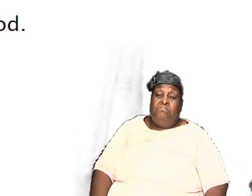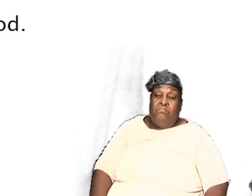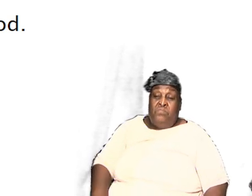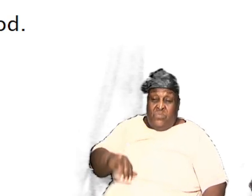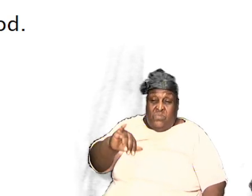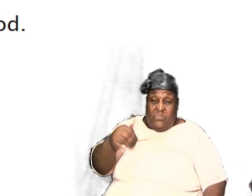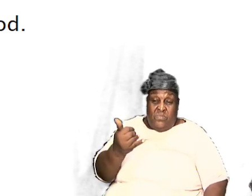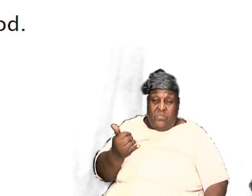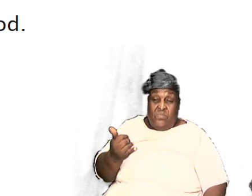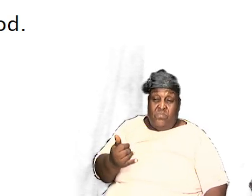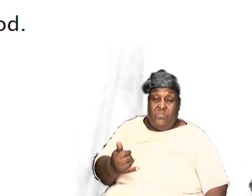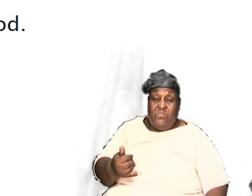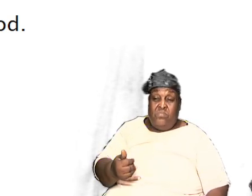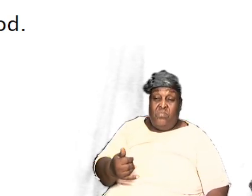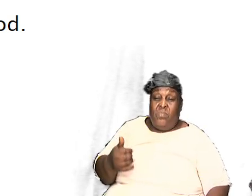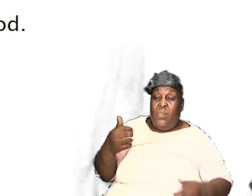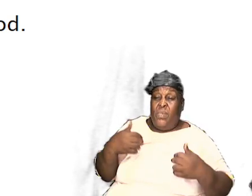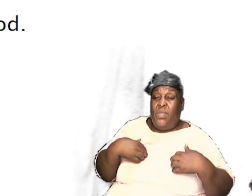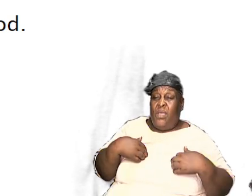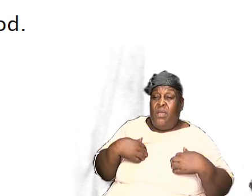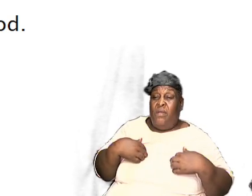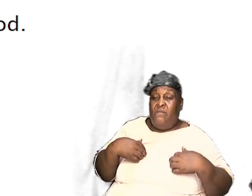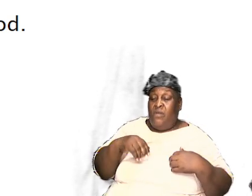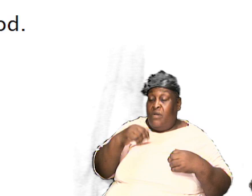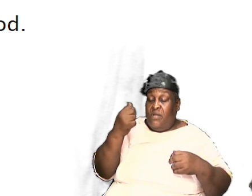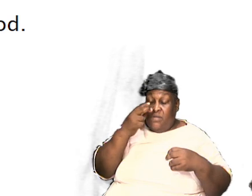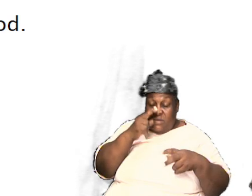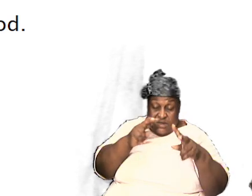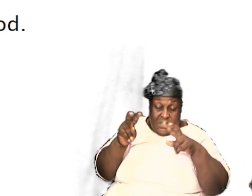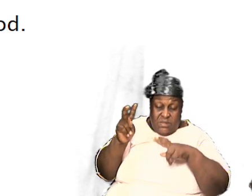just to have others see.